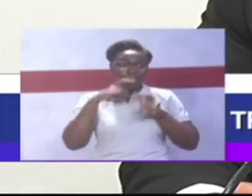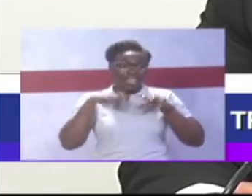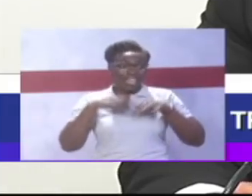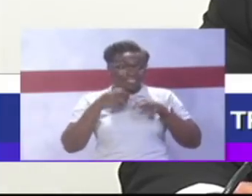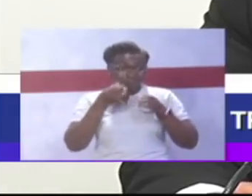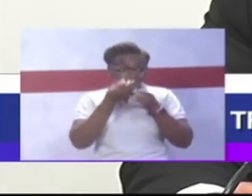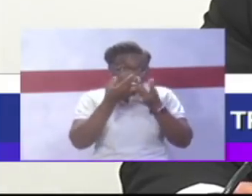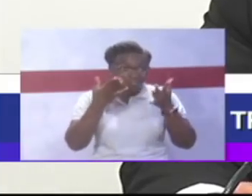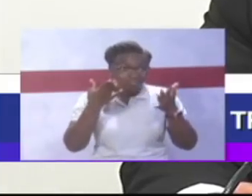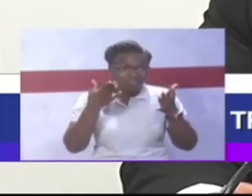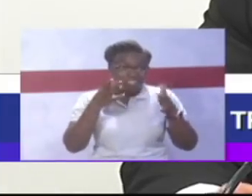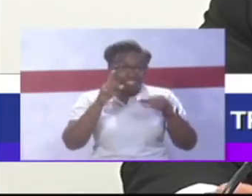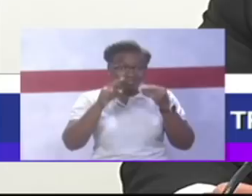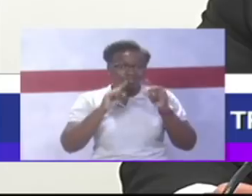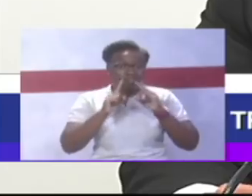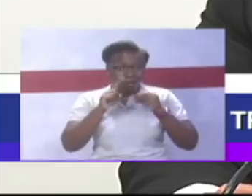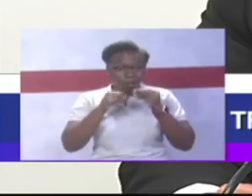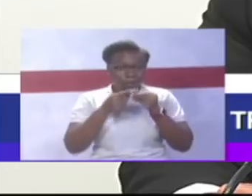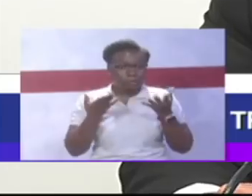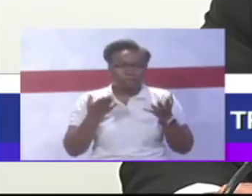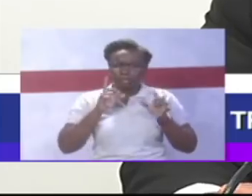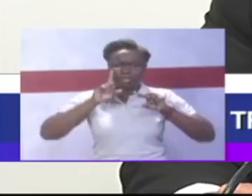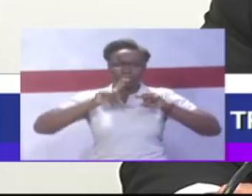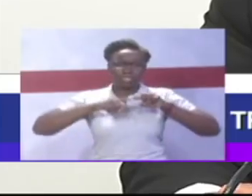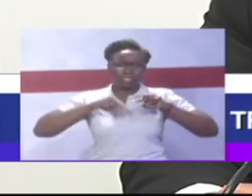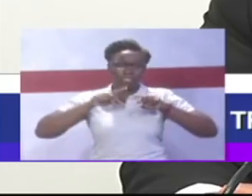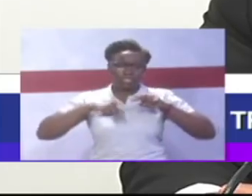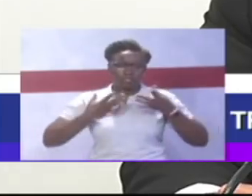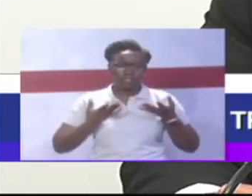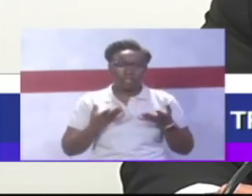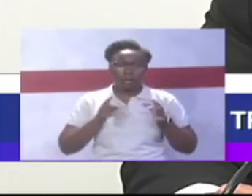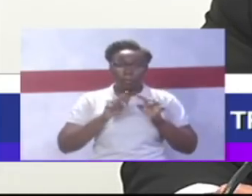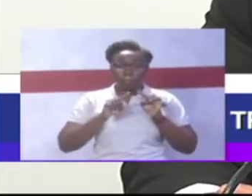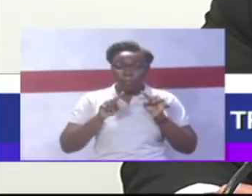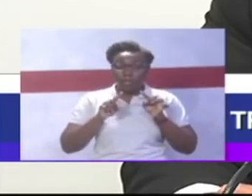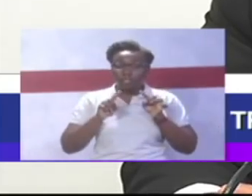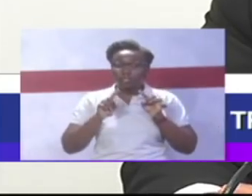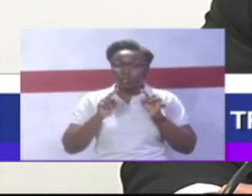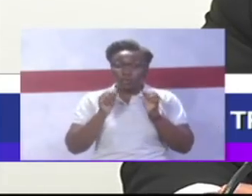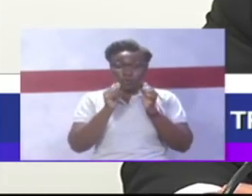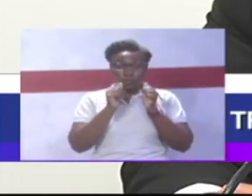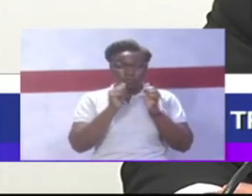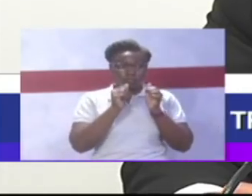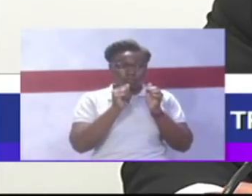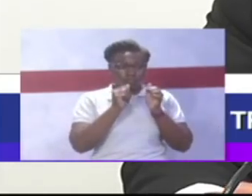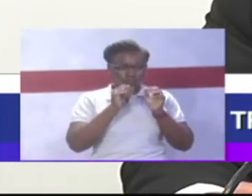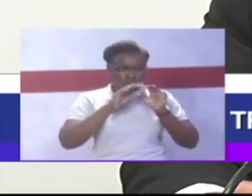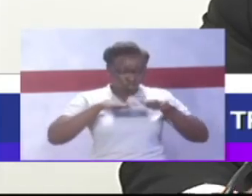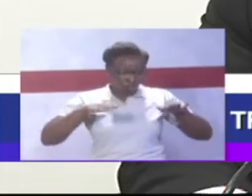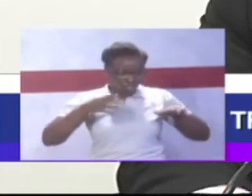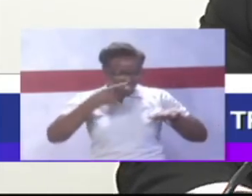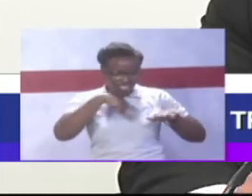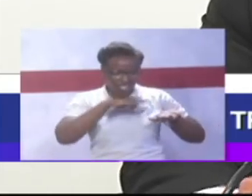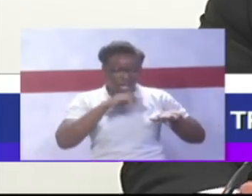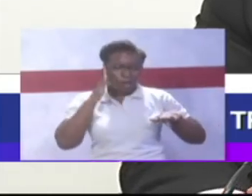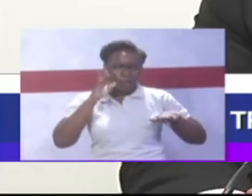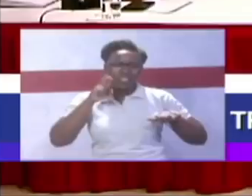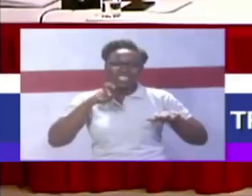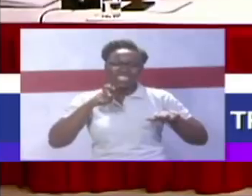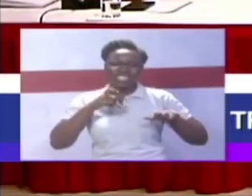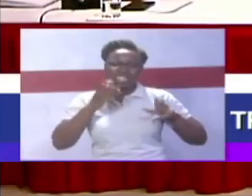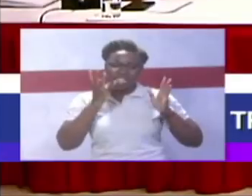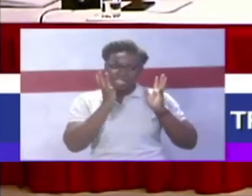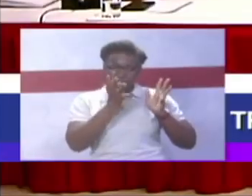public. The general matter of school children, I would leave that for the Ministry of Education. Thank you very